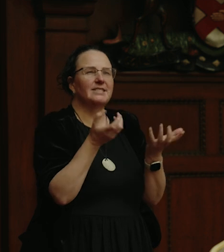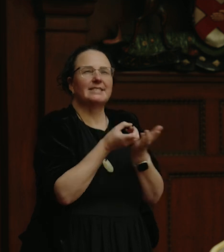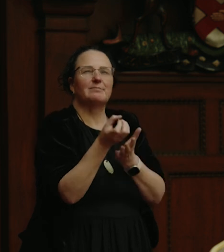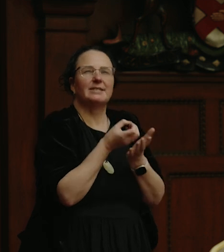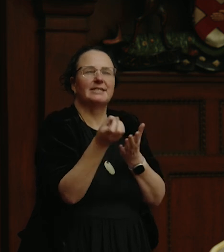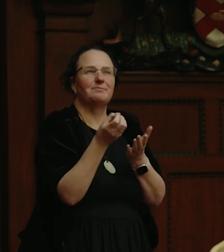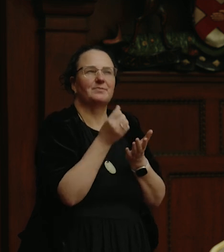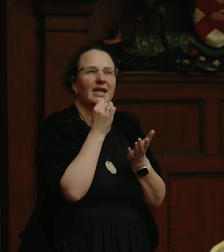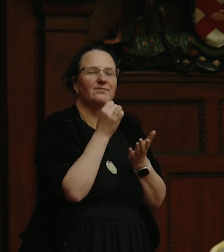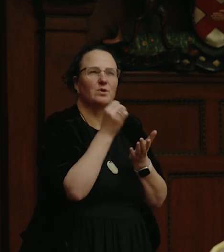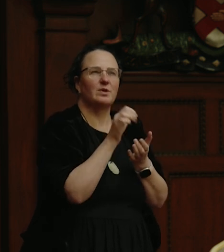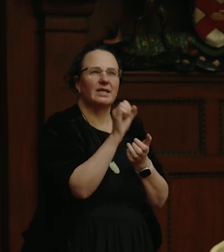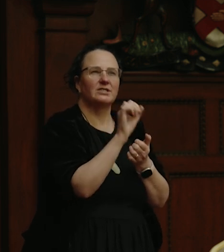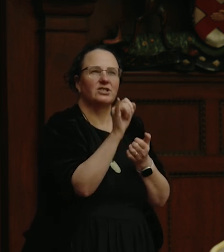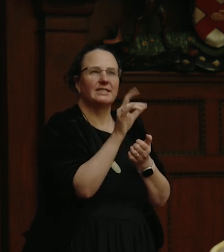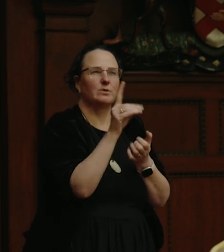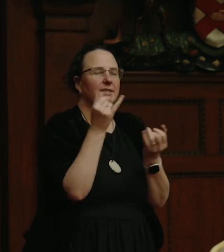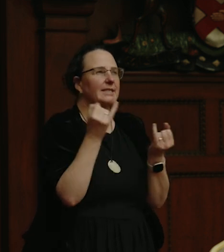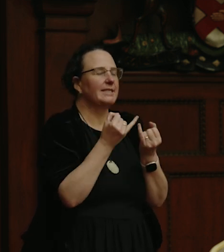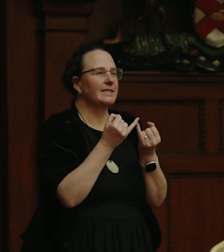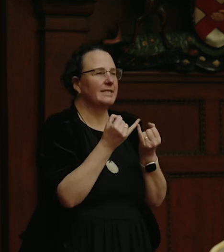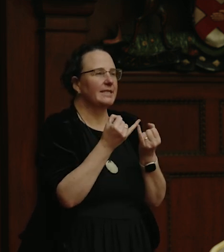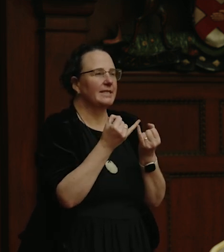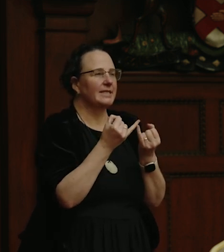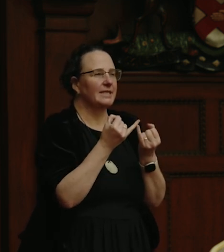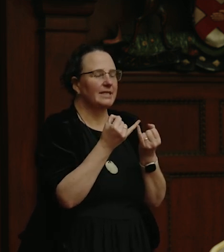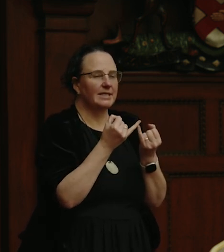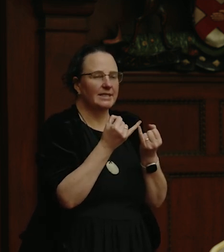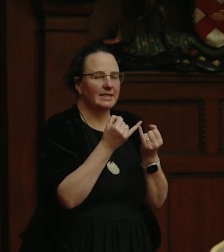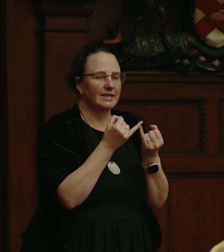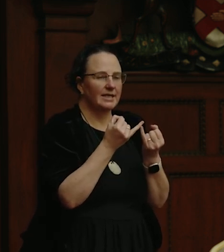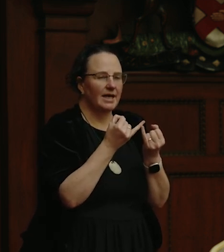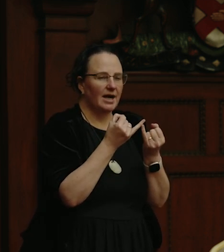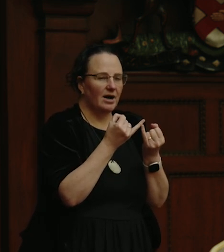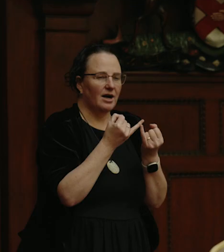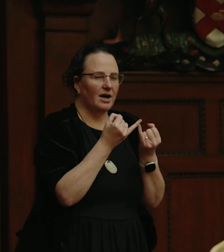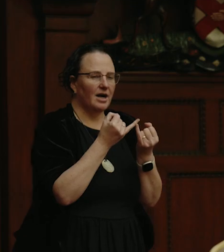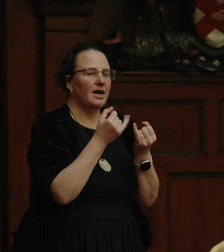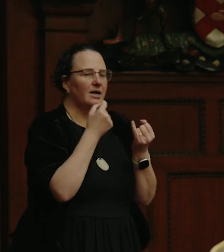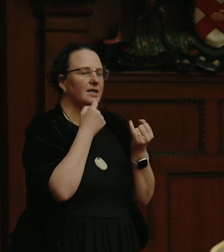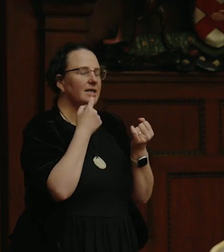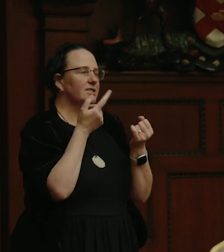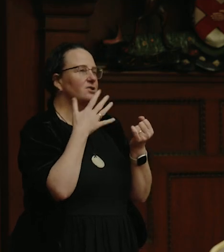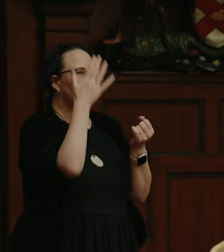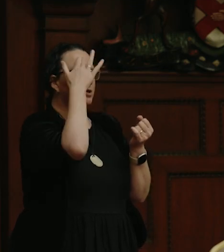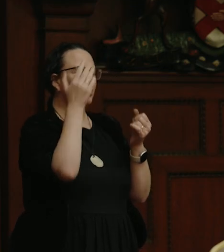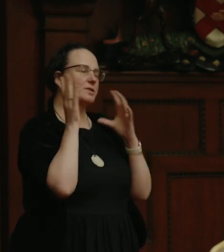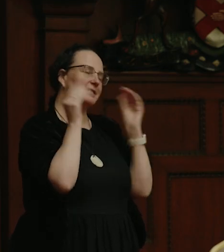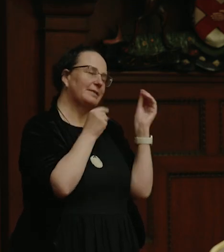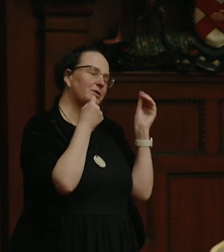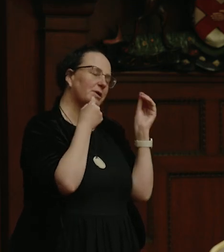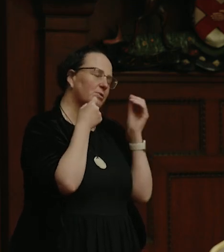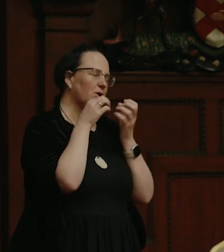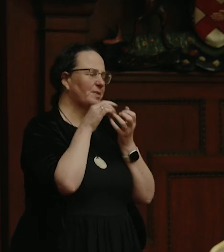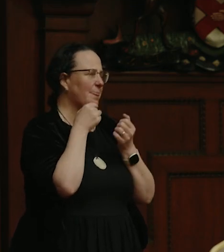it to people who don't have Sjögren's, who don't have a dry eye. I'm like, it's kind of like cotton mouth, you know, when you fall asleep with your mouth open, it's very dry. It leads